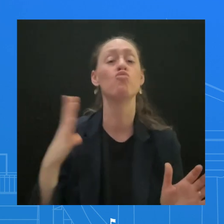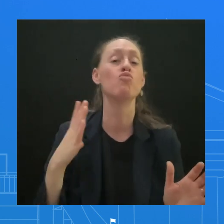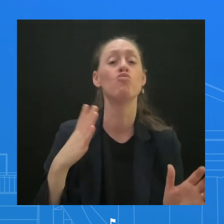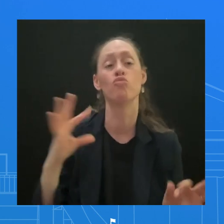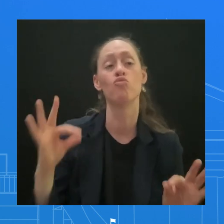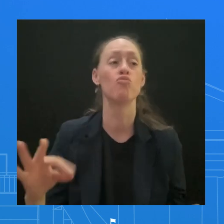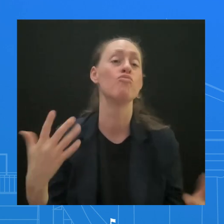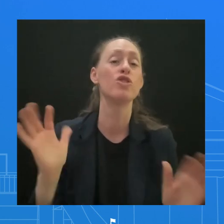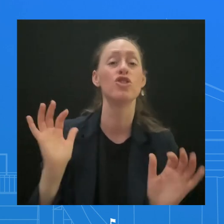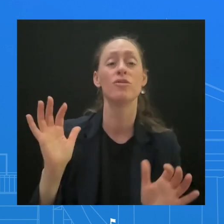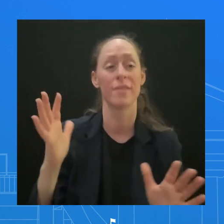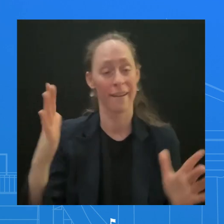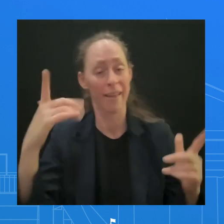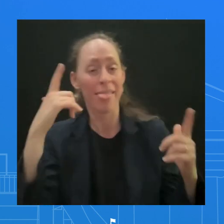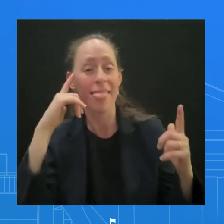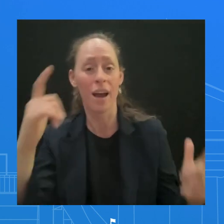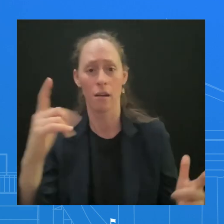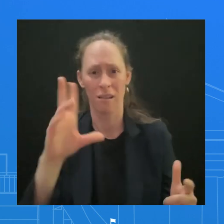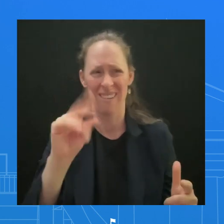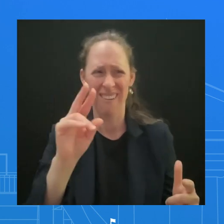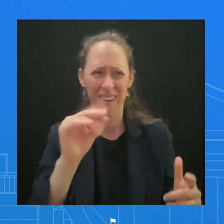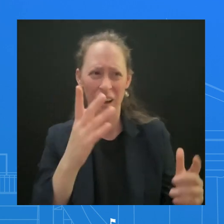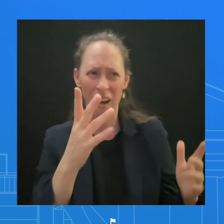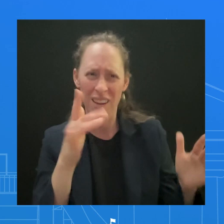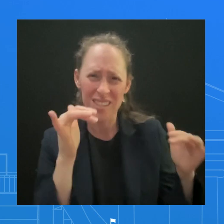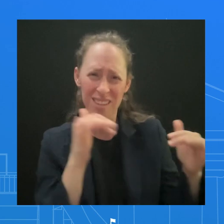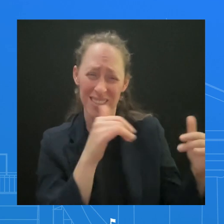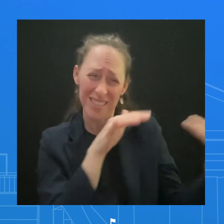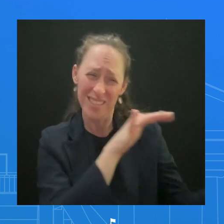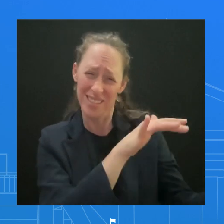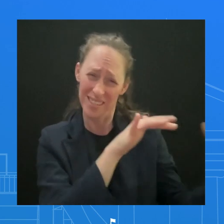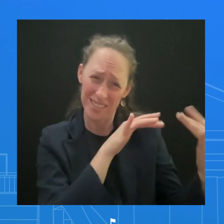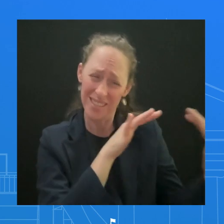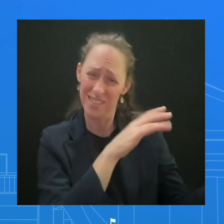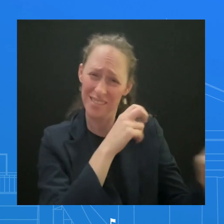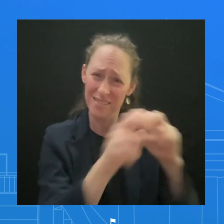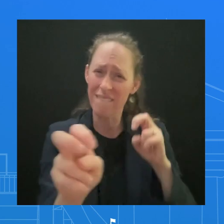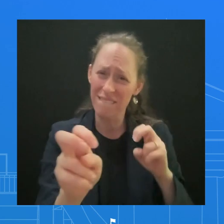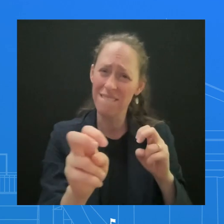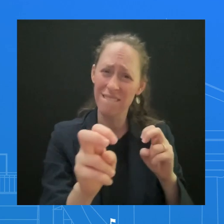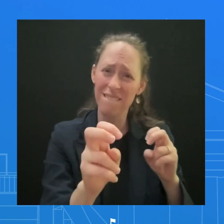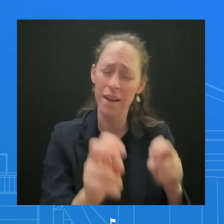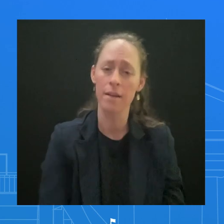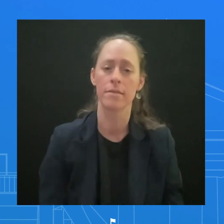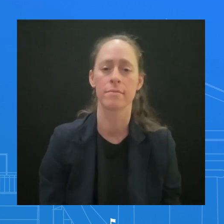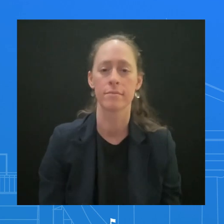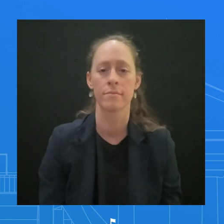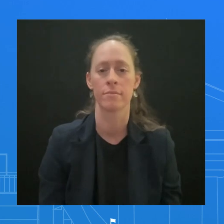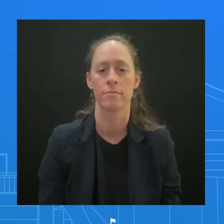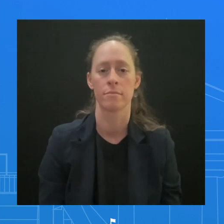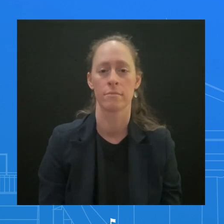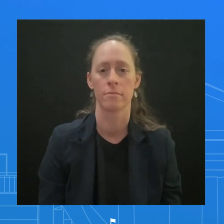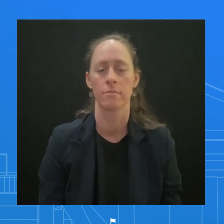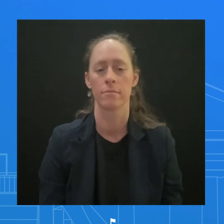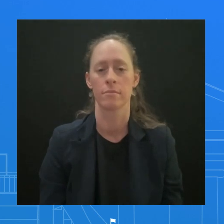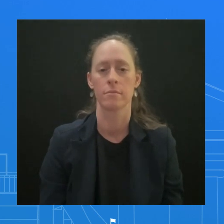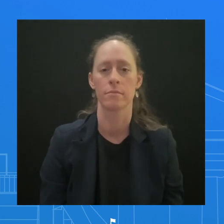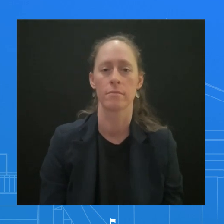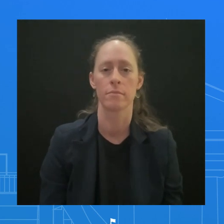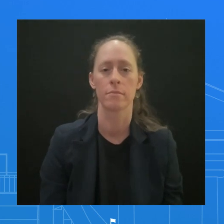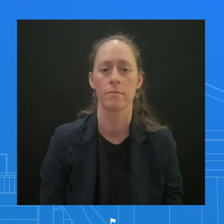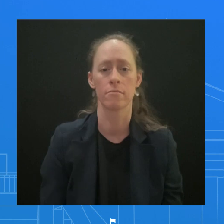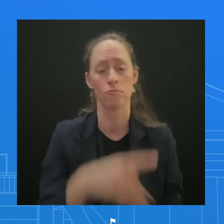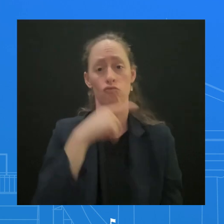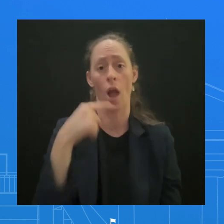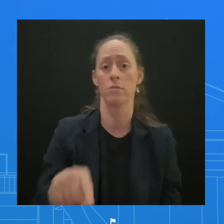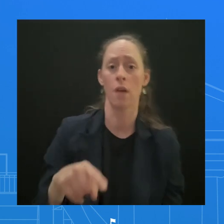to be. It's not as if the Russians, and we talked about this many times from here, that the Russians were preparing for this, throwing bodies at